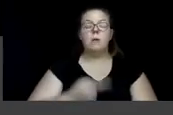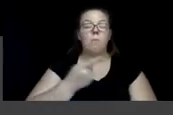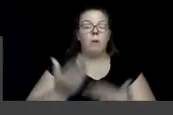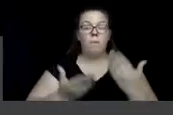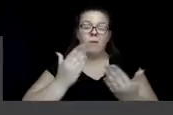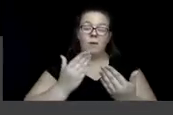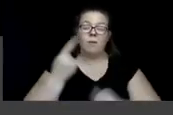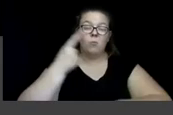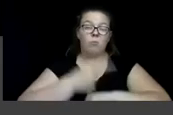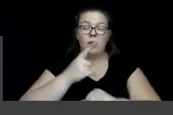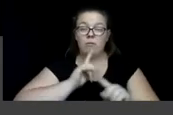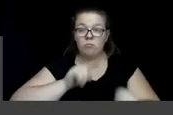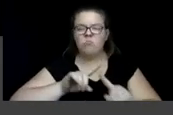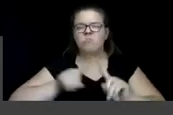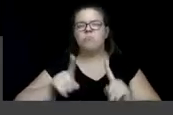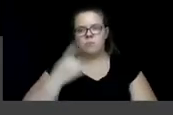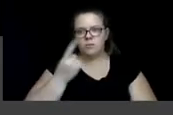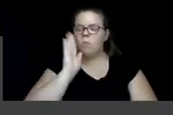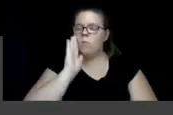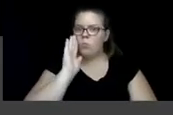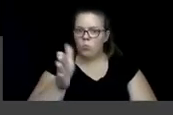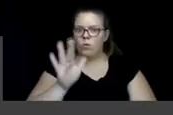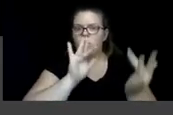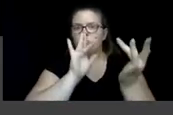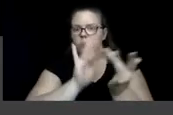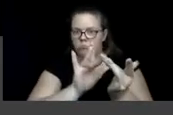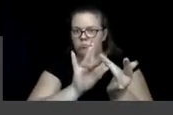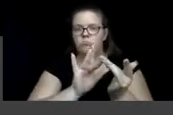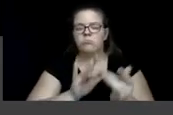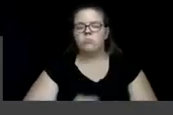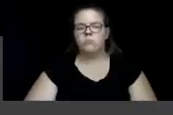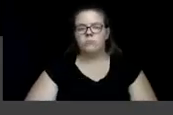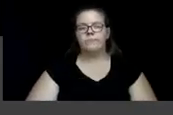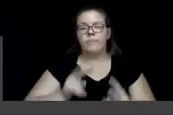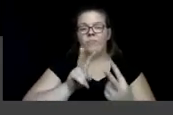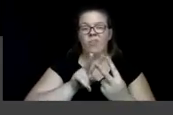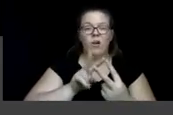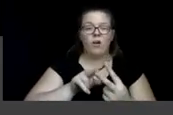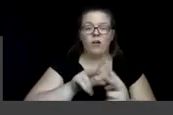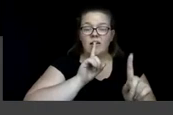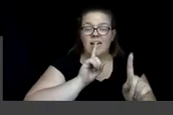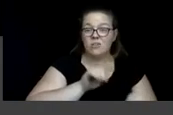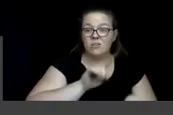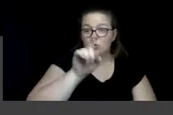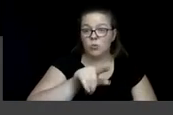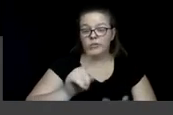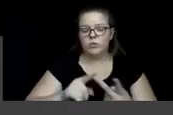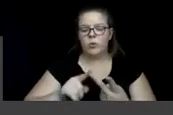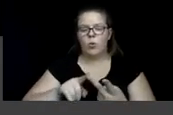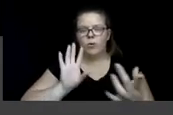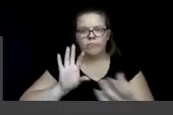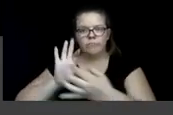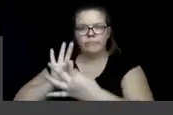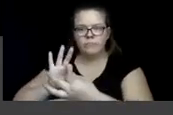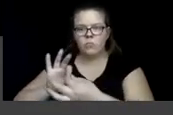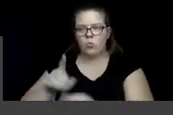day, but somebody's gonna get a hold of you and either answer your question for you or get you in the right direction.